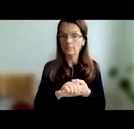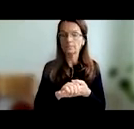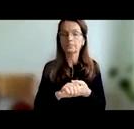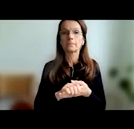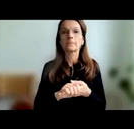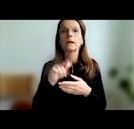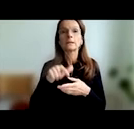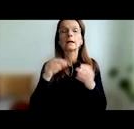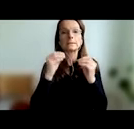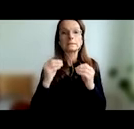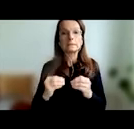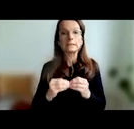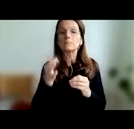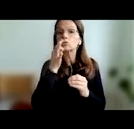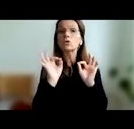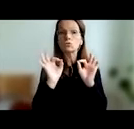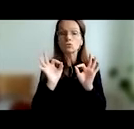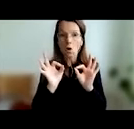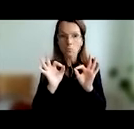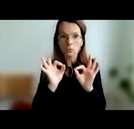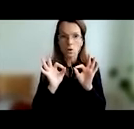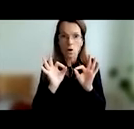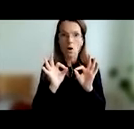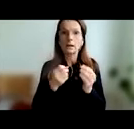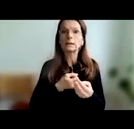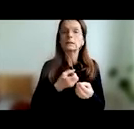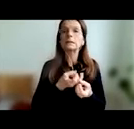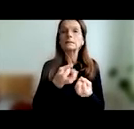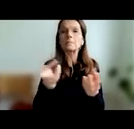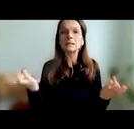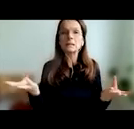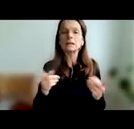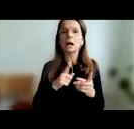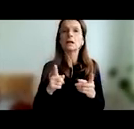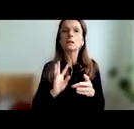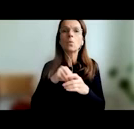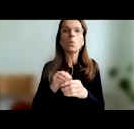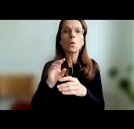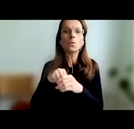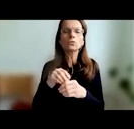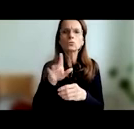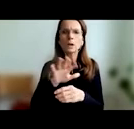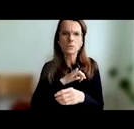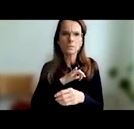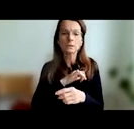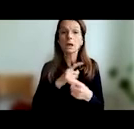also for end users. If it is well designed,